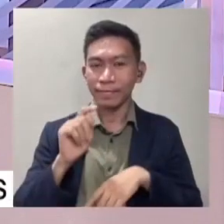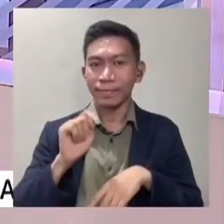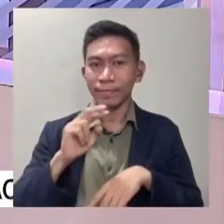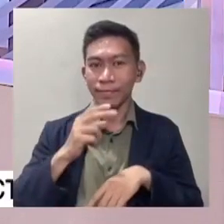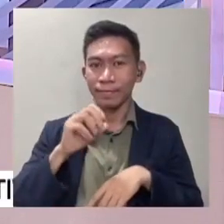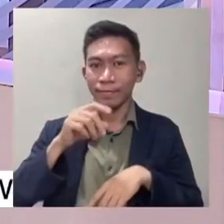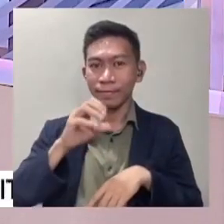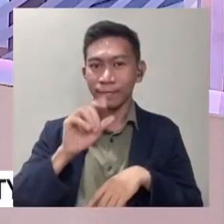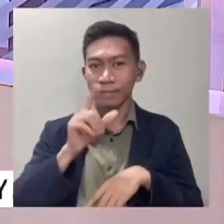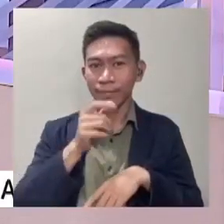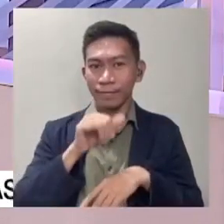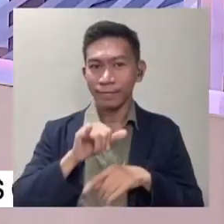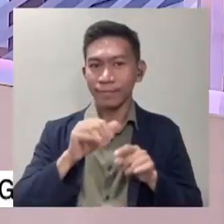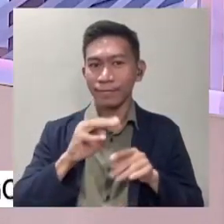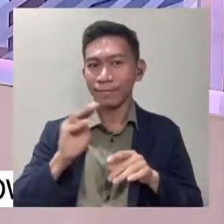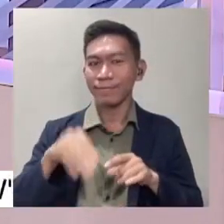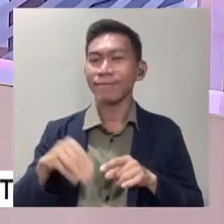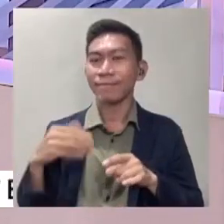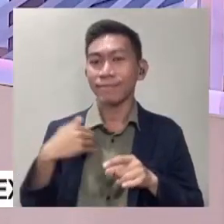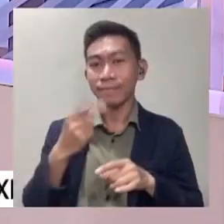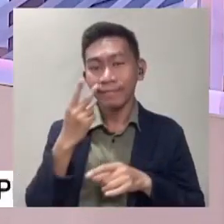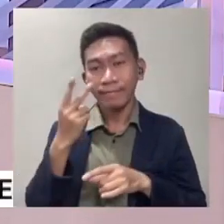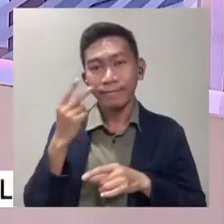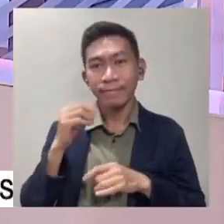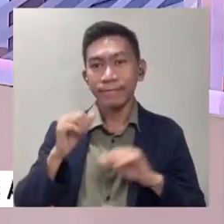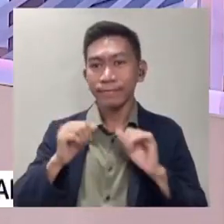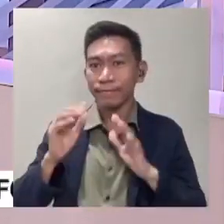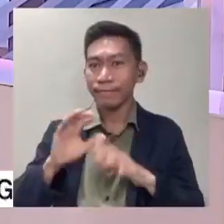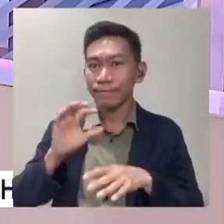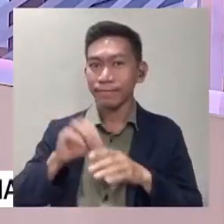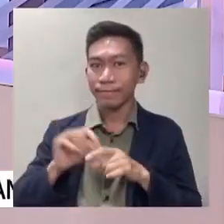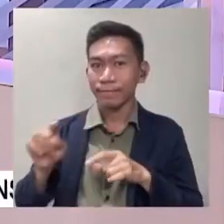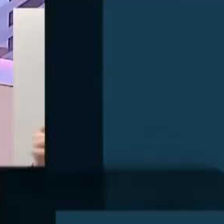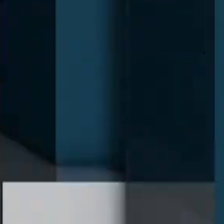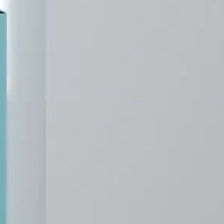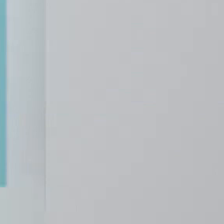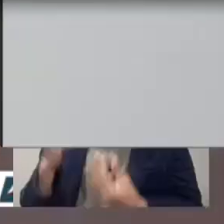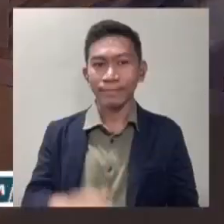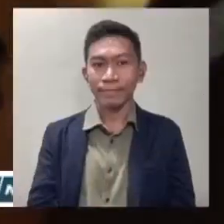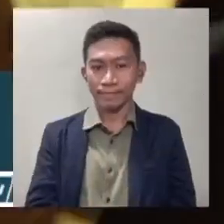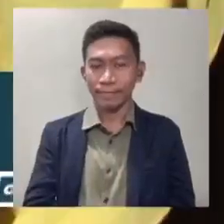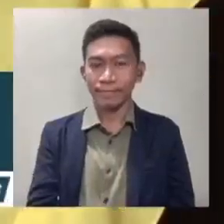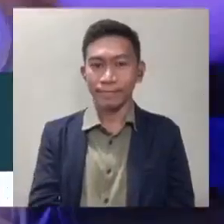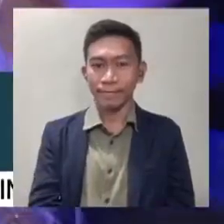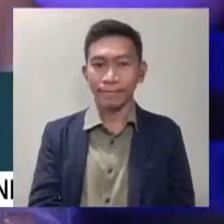the spooky and star-studded event from Gretchen Fulido.